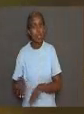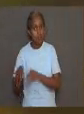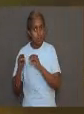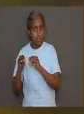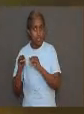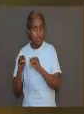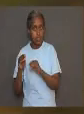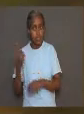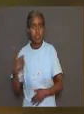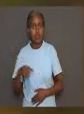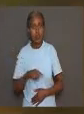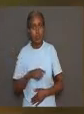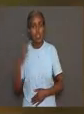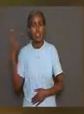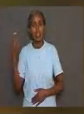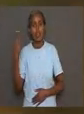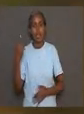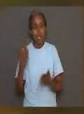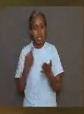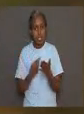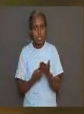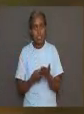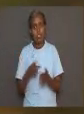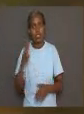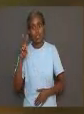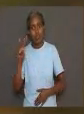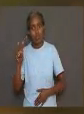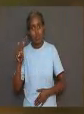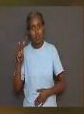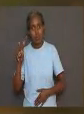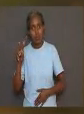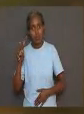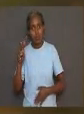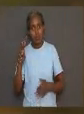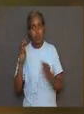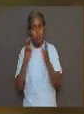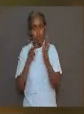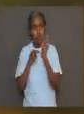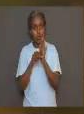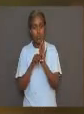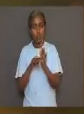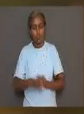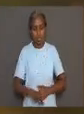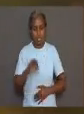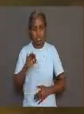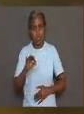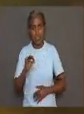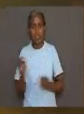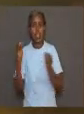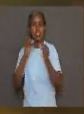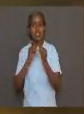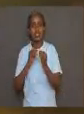Students, we can apply these two laws to discover an additional property